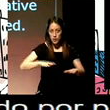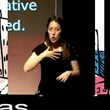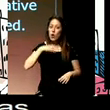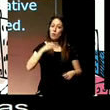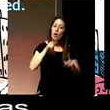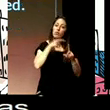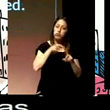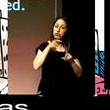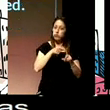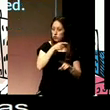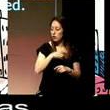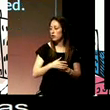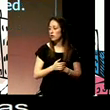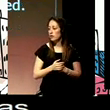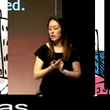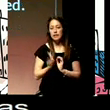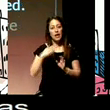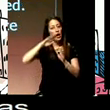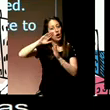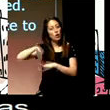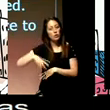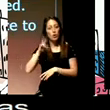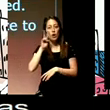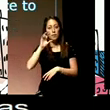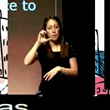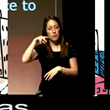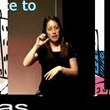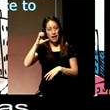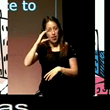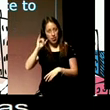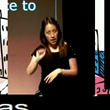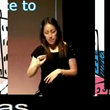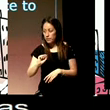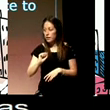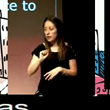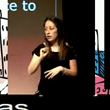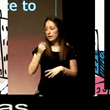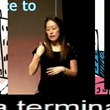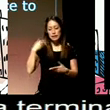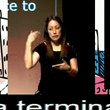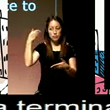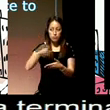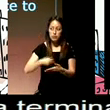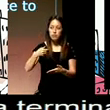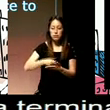Despite the numerous laws and the requests from the population, the Constitution Bridge of